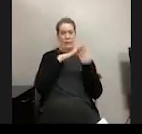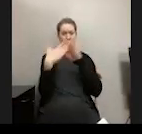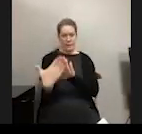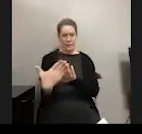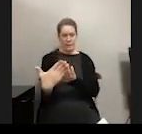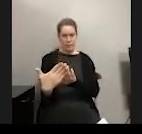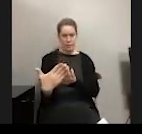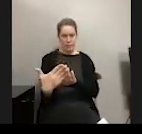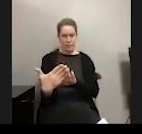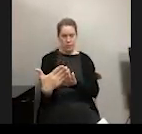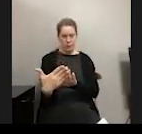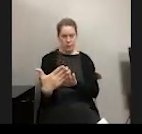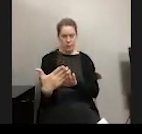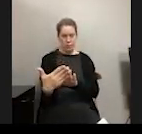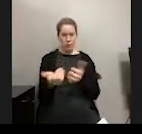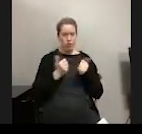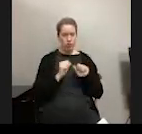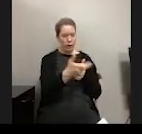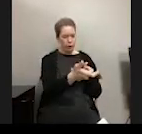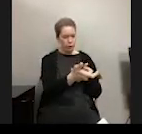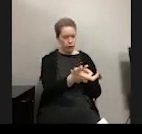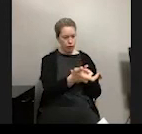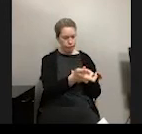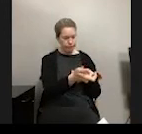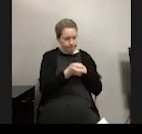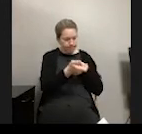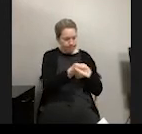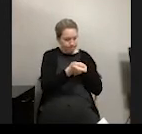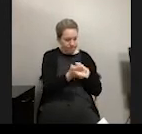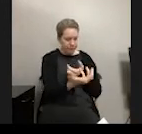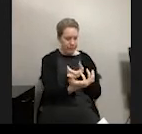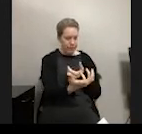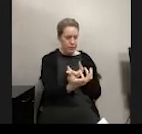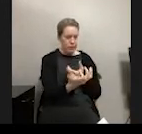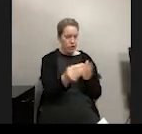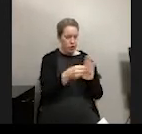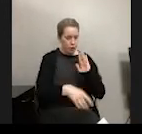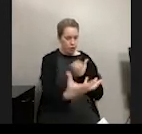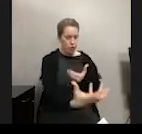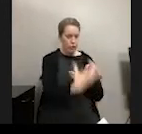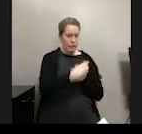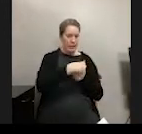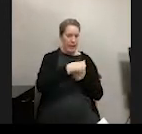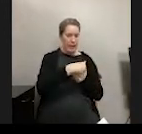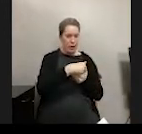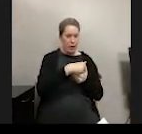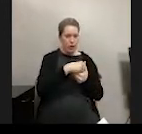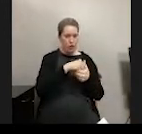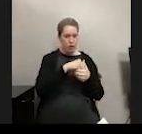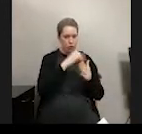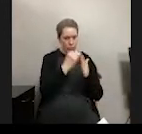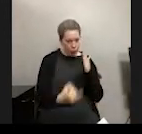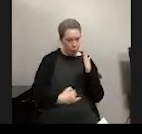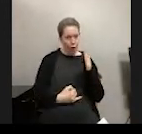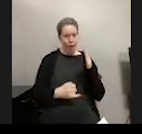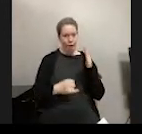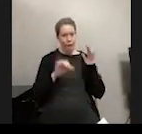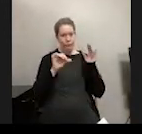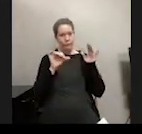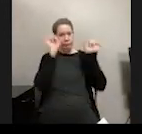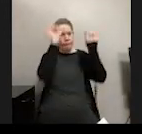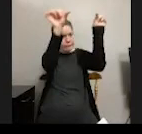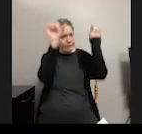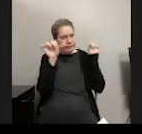trying to get students to engage and do artworks that potentially get put up on billboards around the city. So really saying that no matter how big or small you